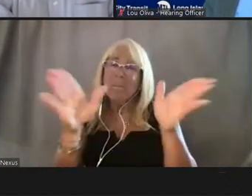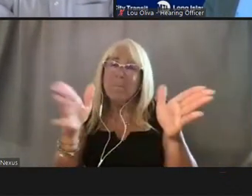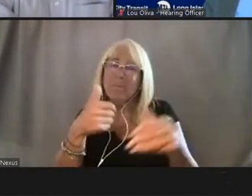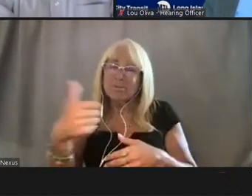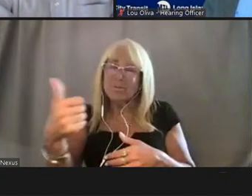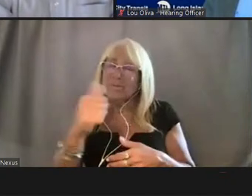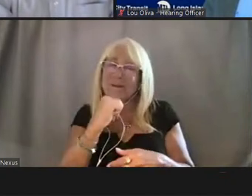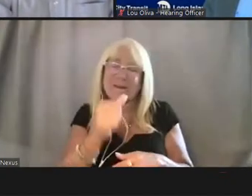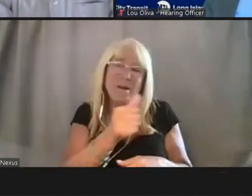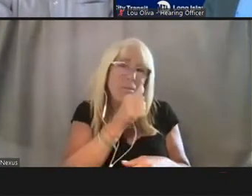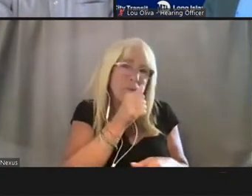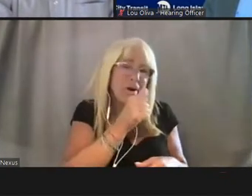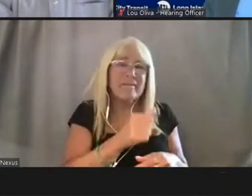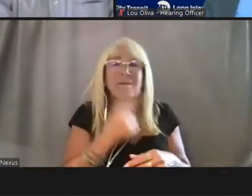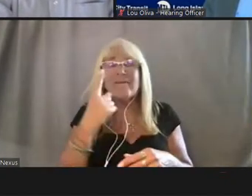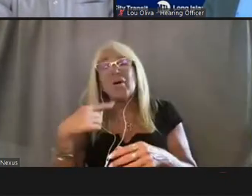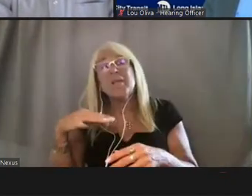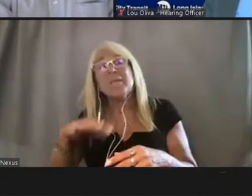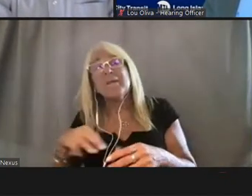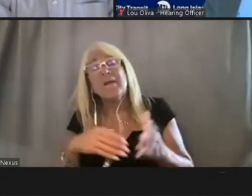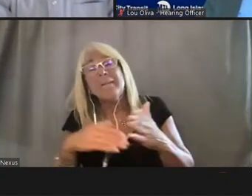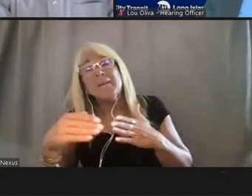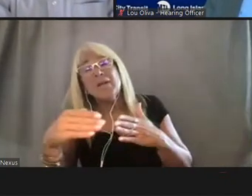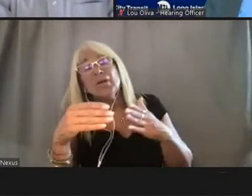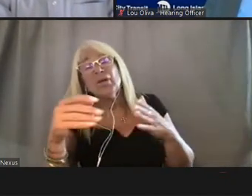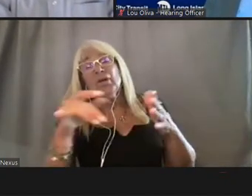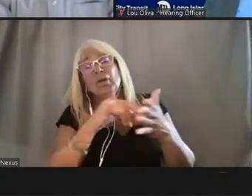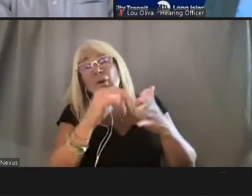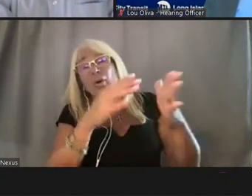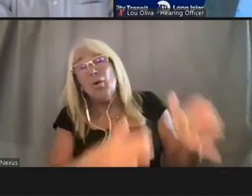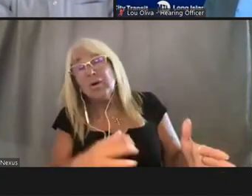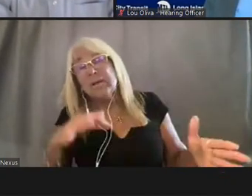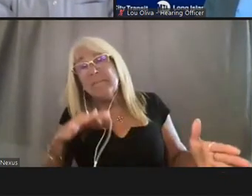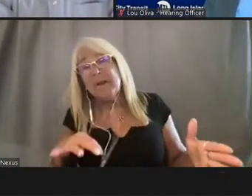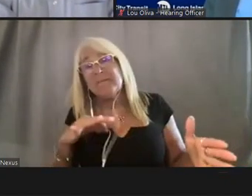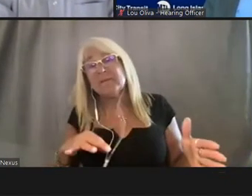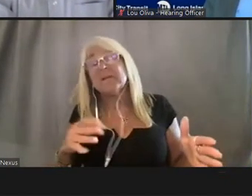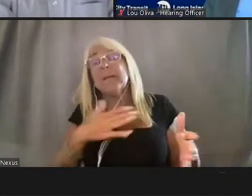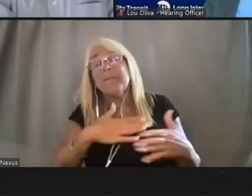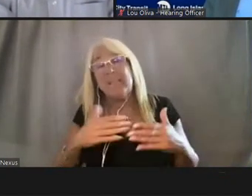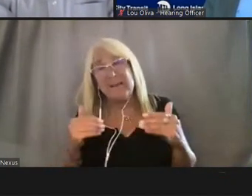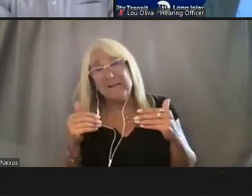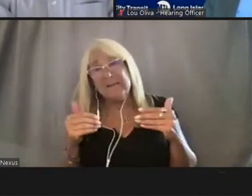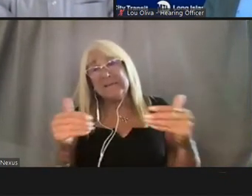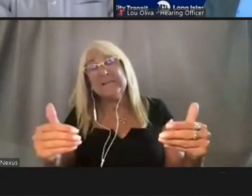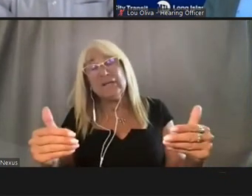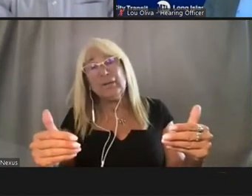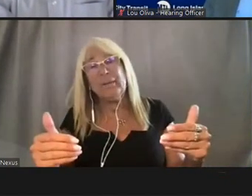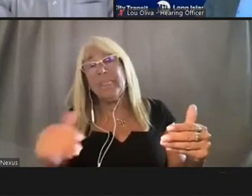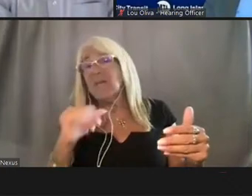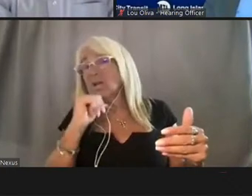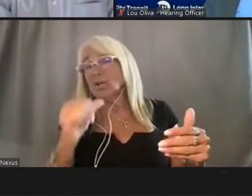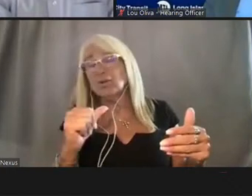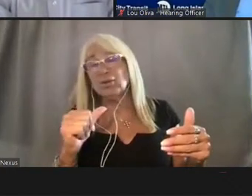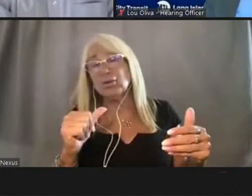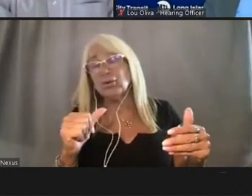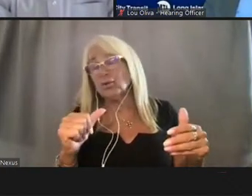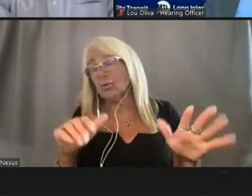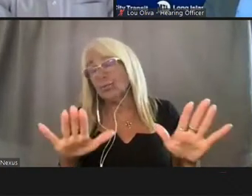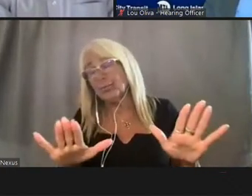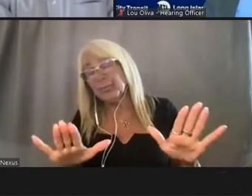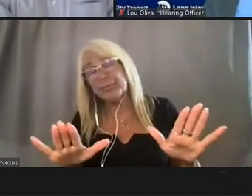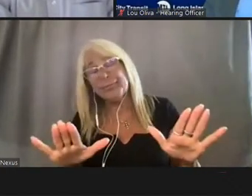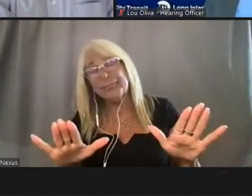for the benefit of the millions of New Yorkers who would benefit from this please move forward with this plan and please do not give in to the special